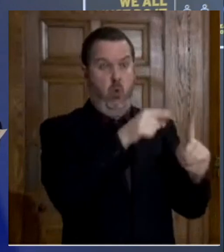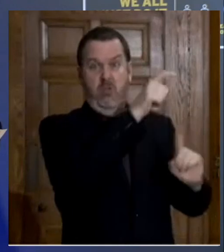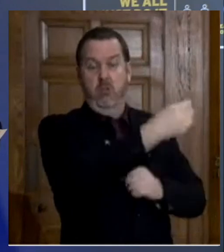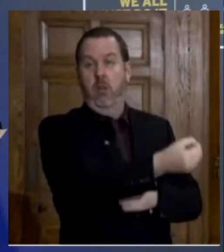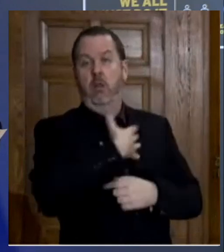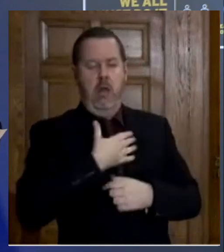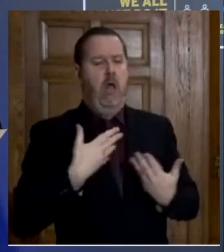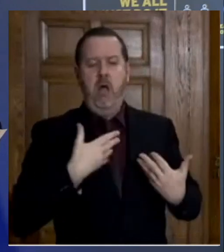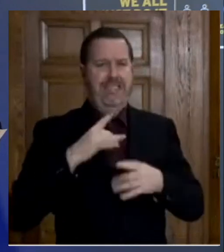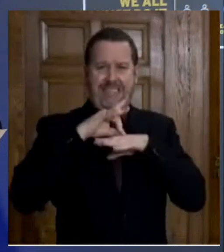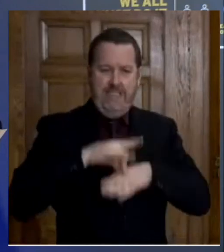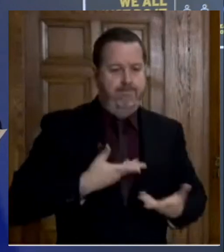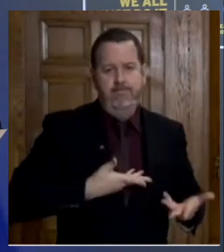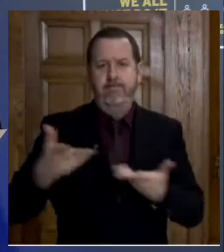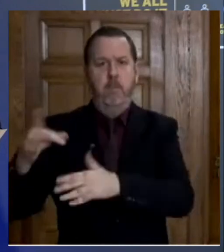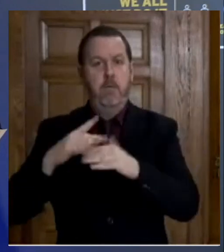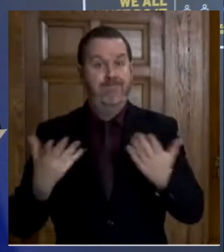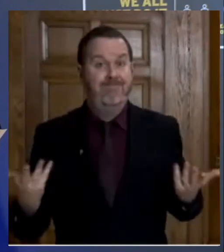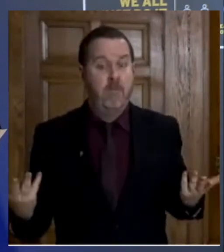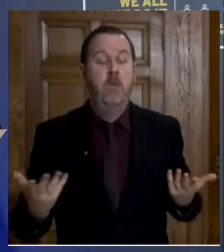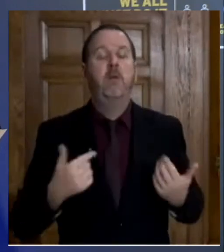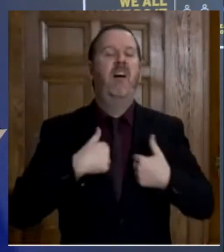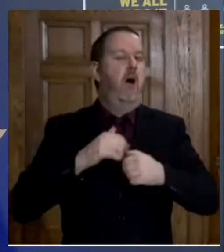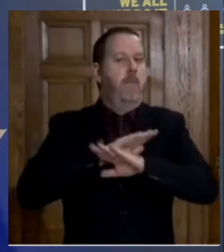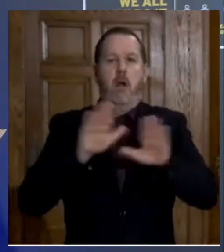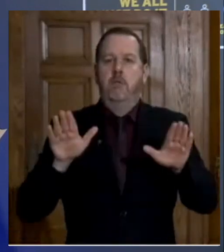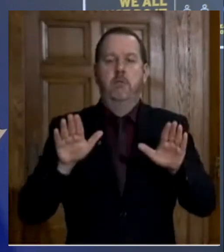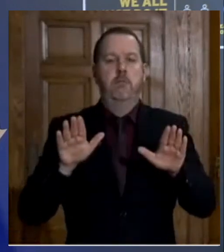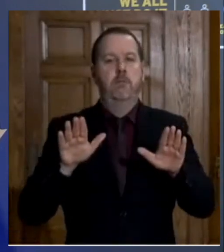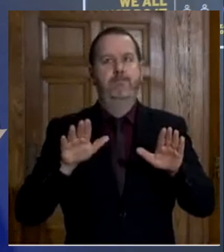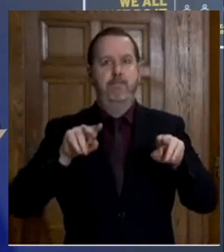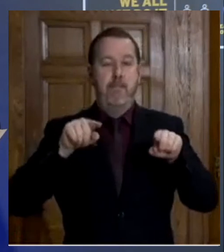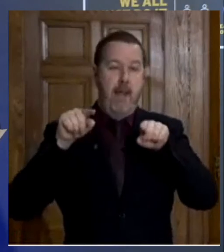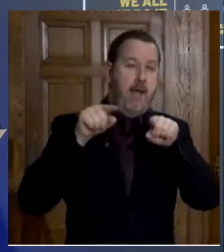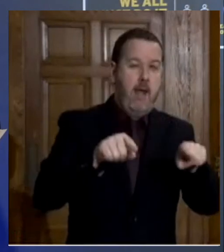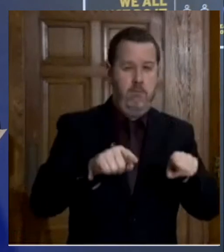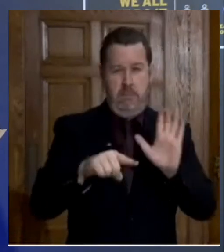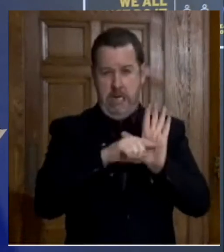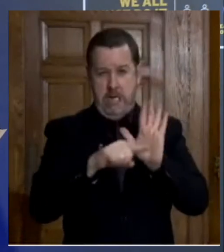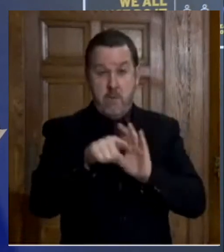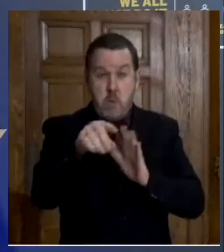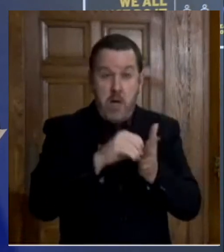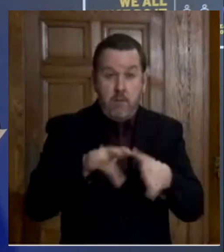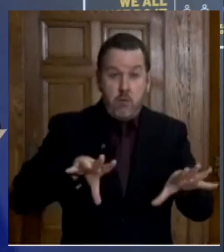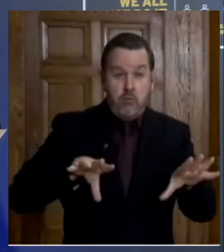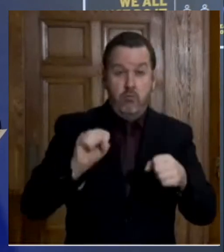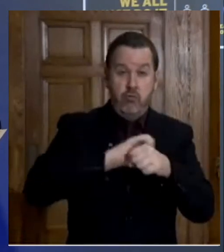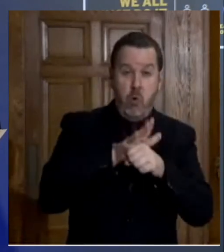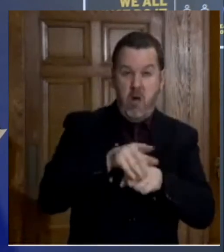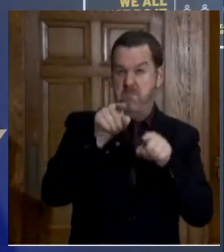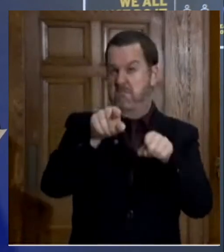want to do, there is no blame or negativity around having caught COVID or being in hospital. It's something,